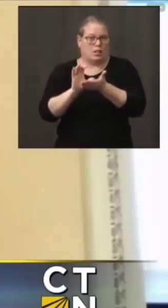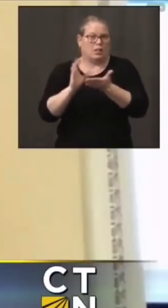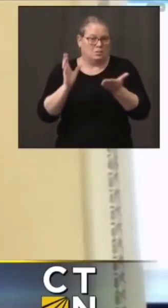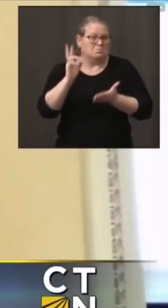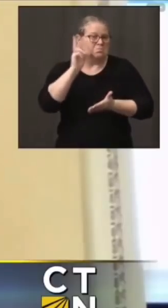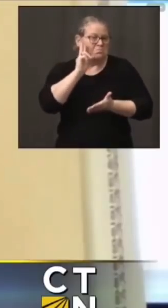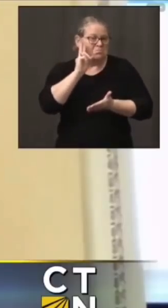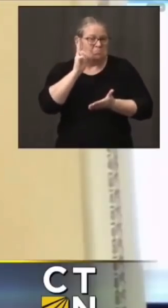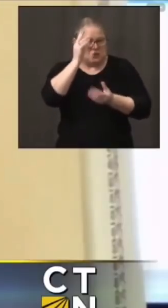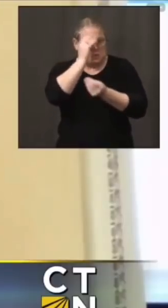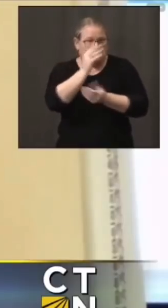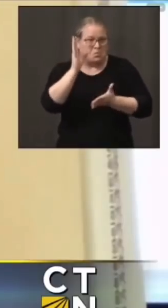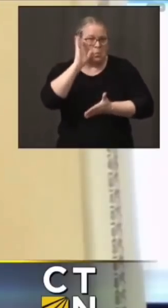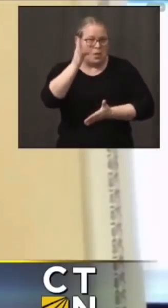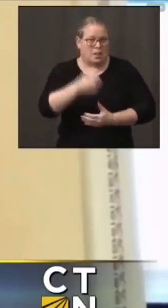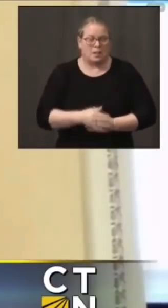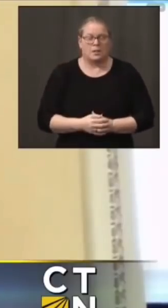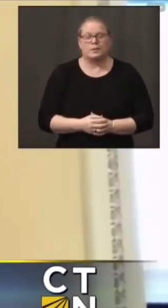to the